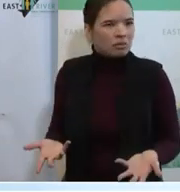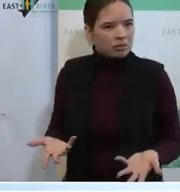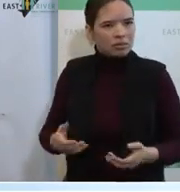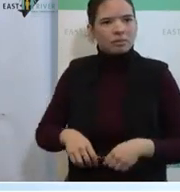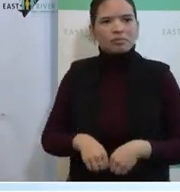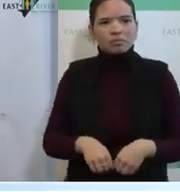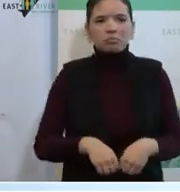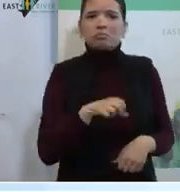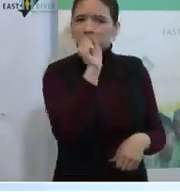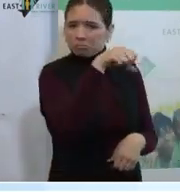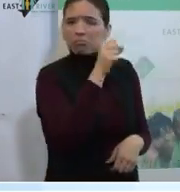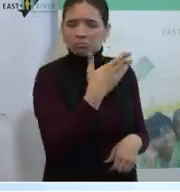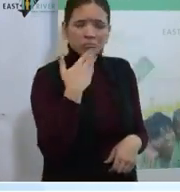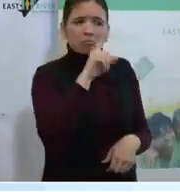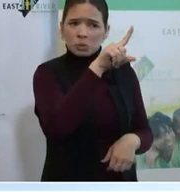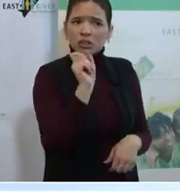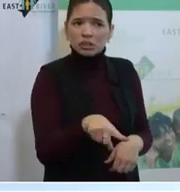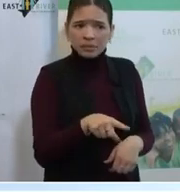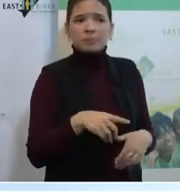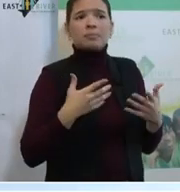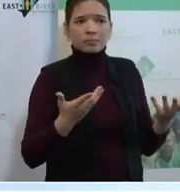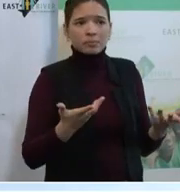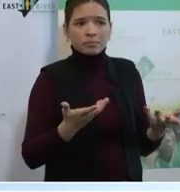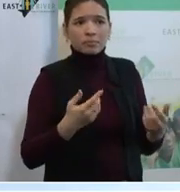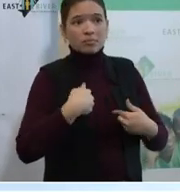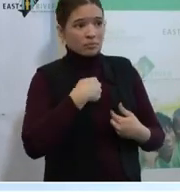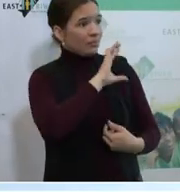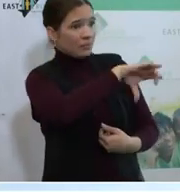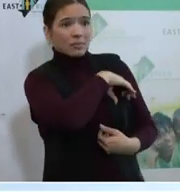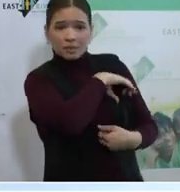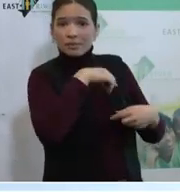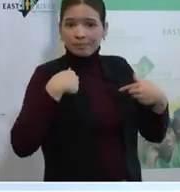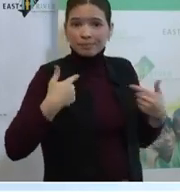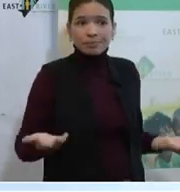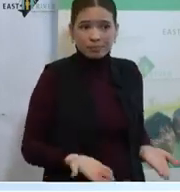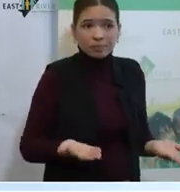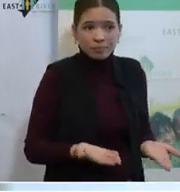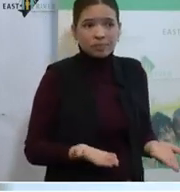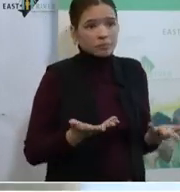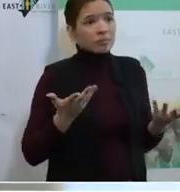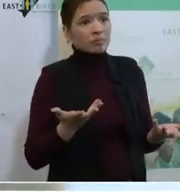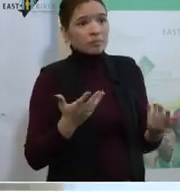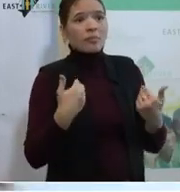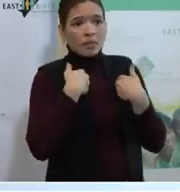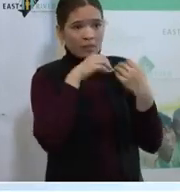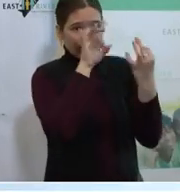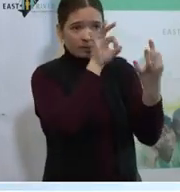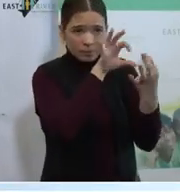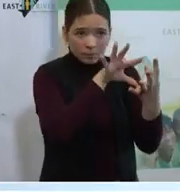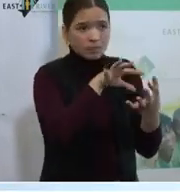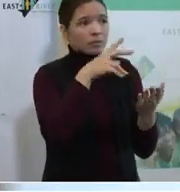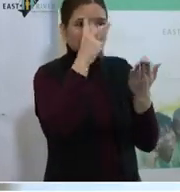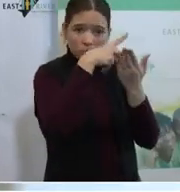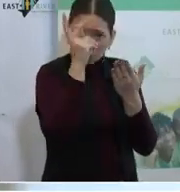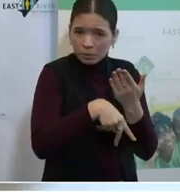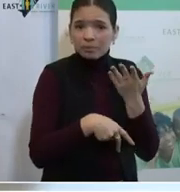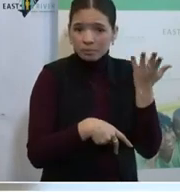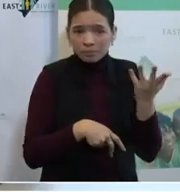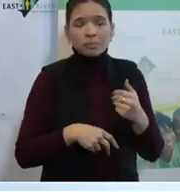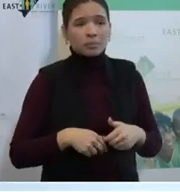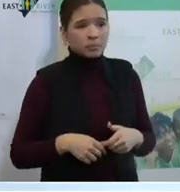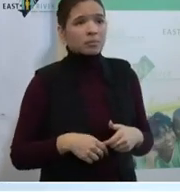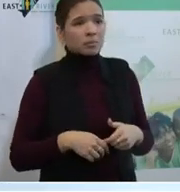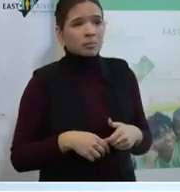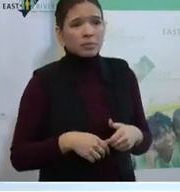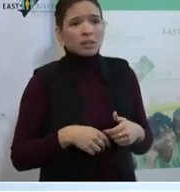as citizens, weigh in on the programs that we're funding? Or weigh in on saying we need more